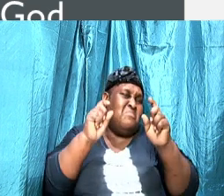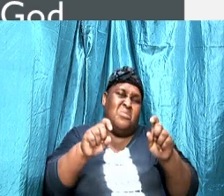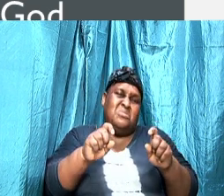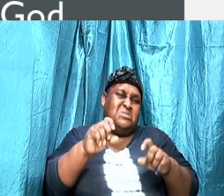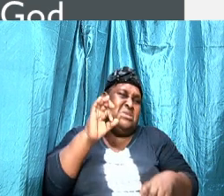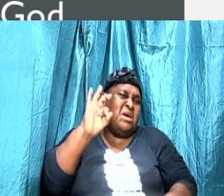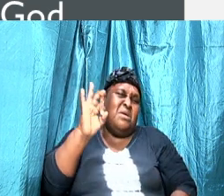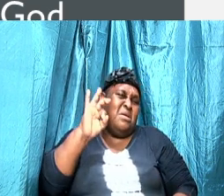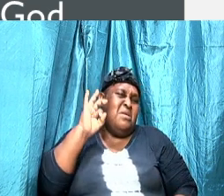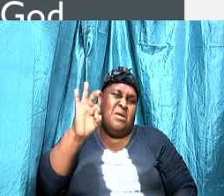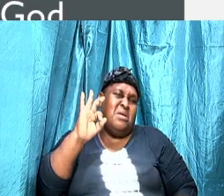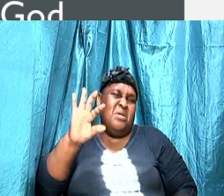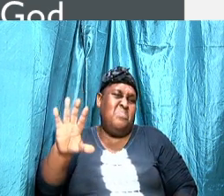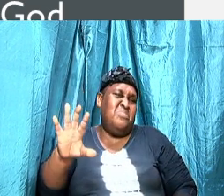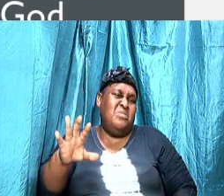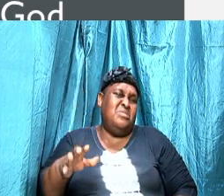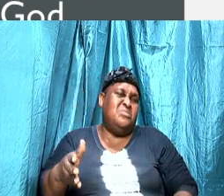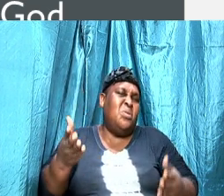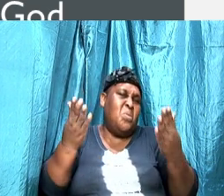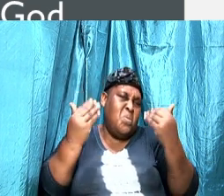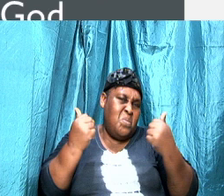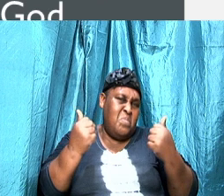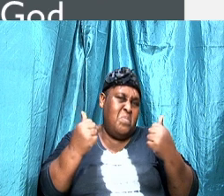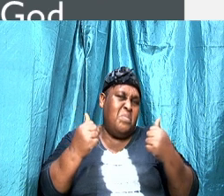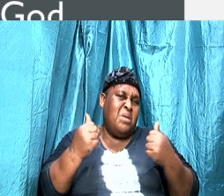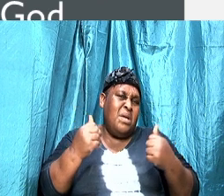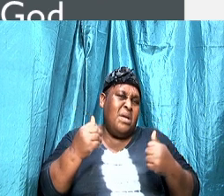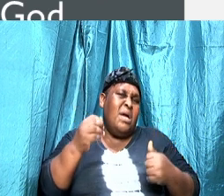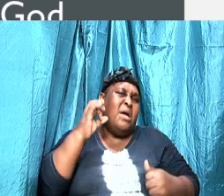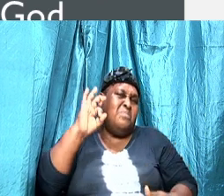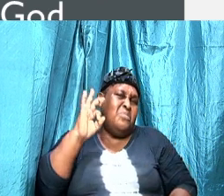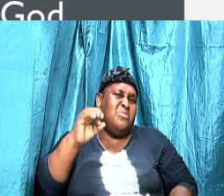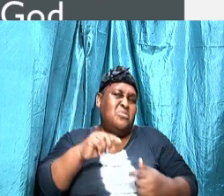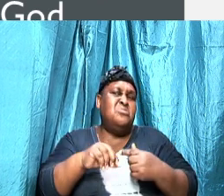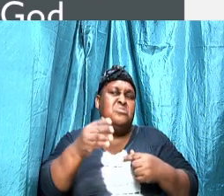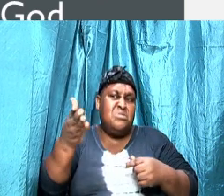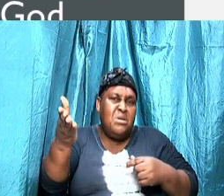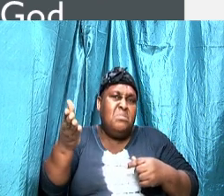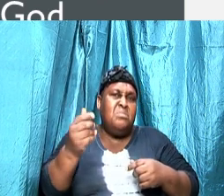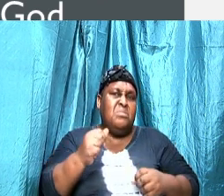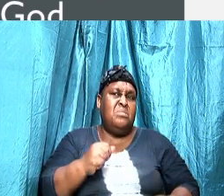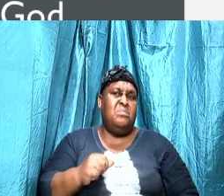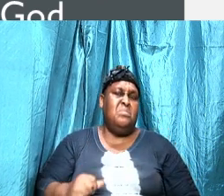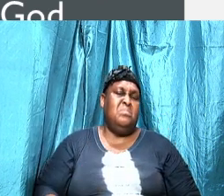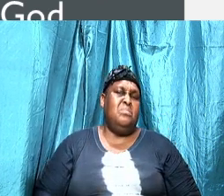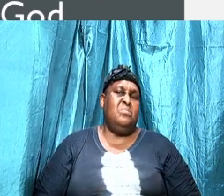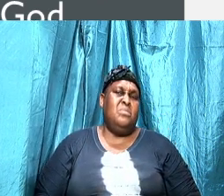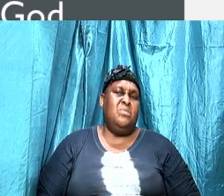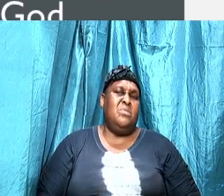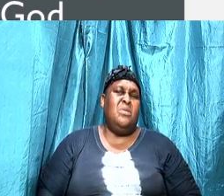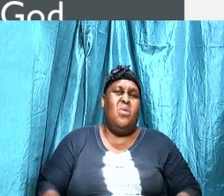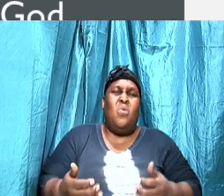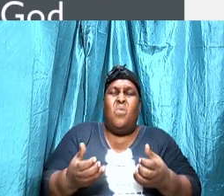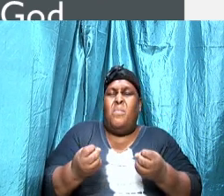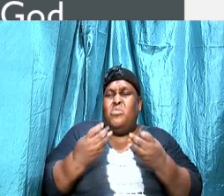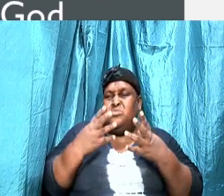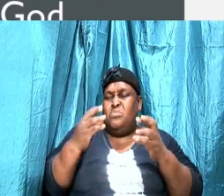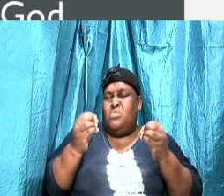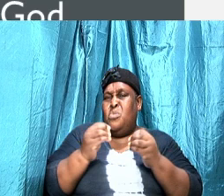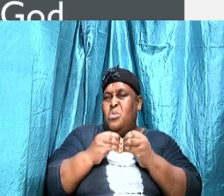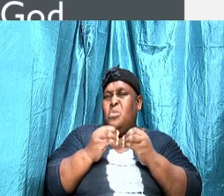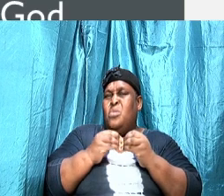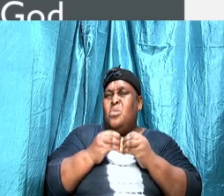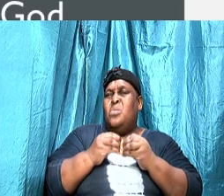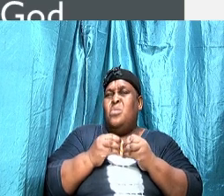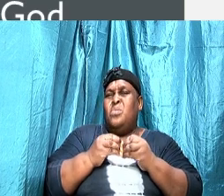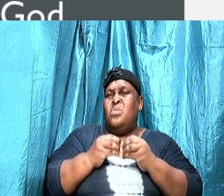preach to them. So God holds these people accountable for the message preached by inanimate object, how much more will